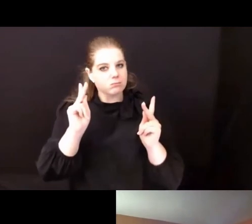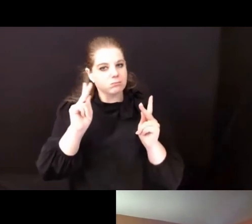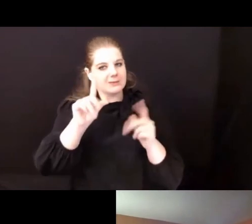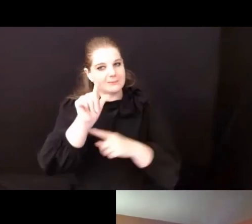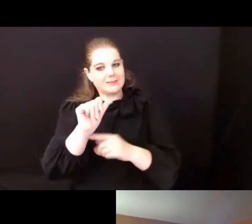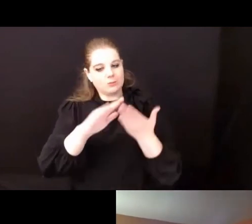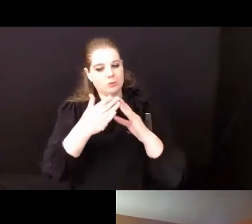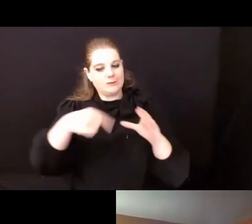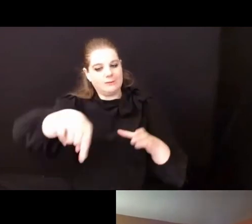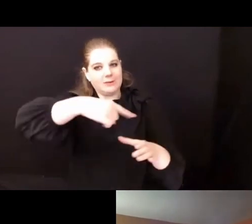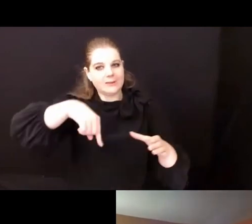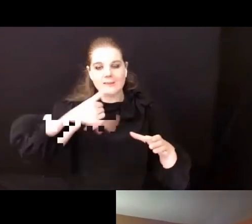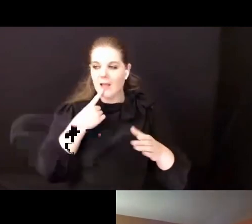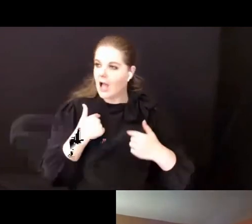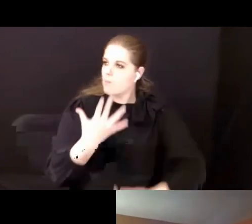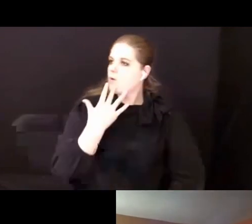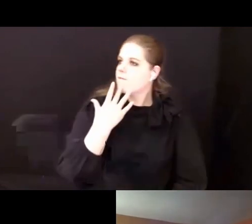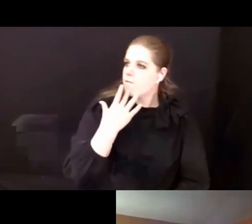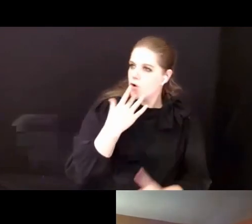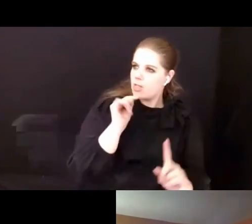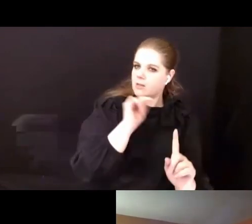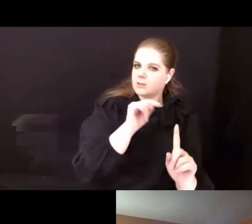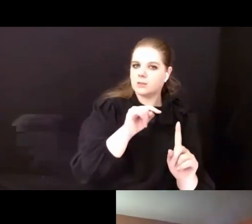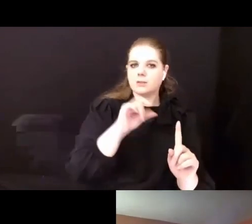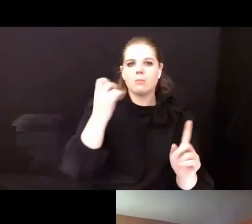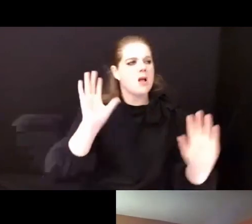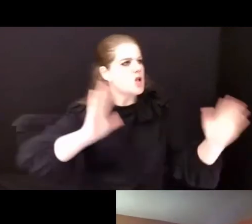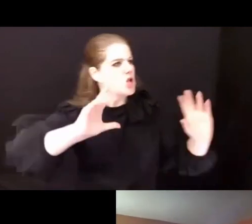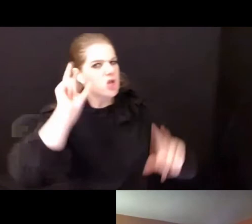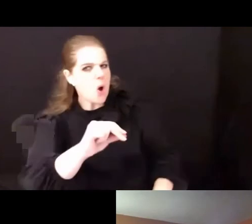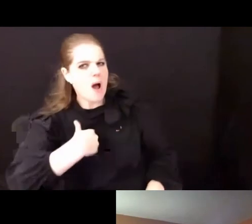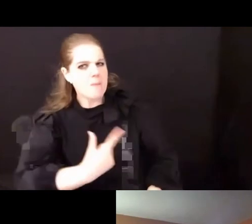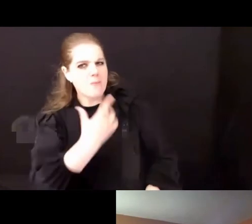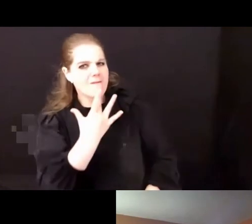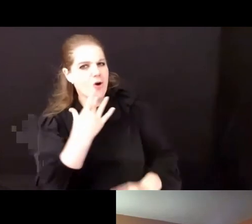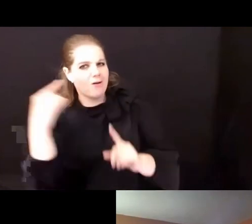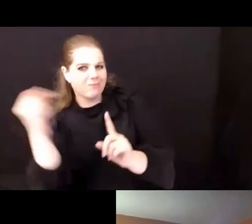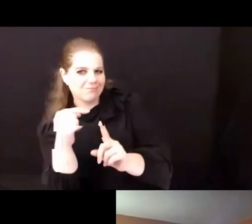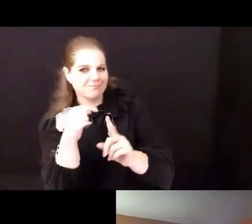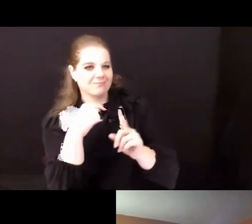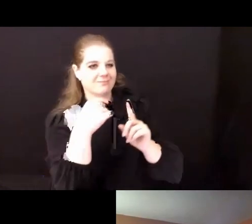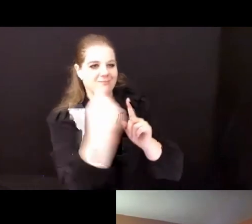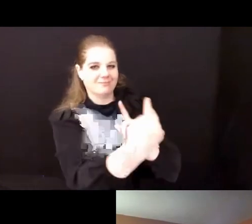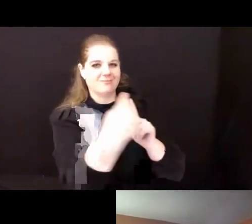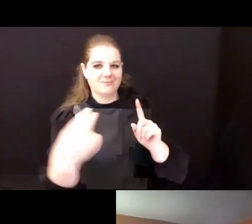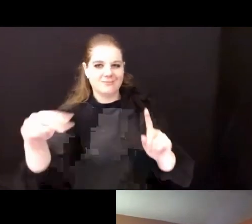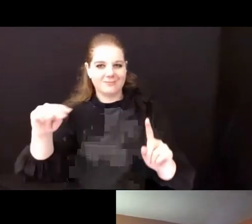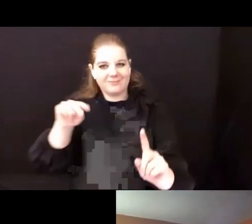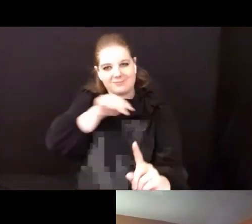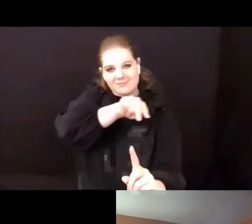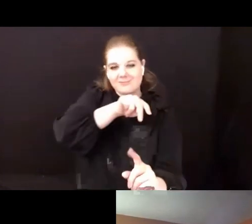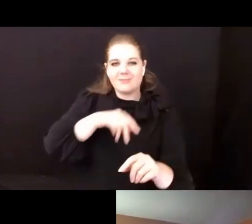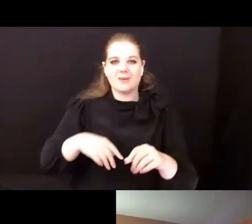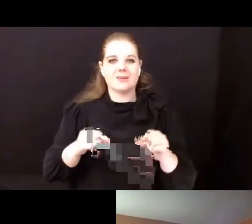I like it like this. Other people say, no, I like it like, I mean, so you're